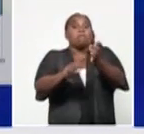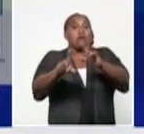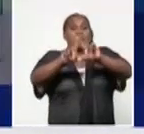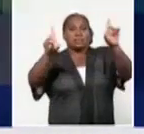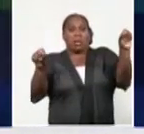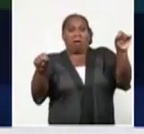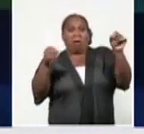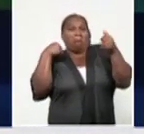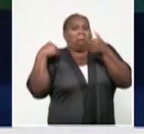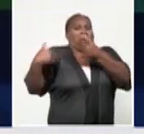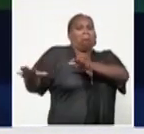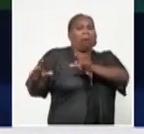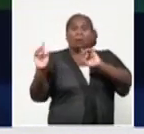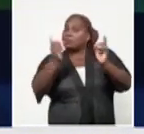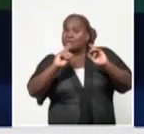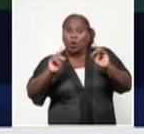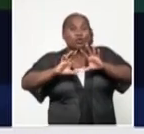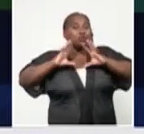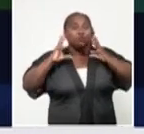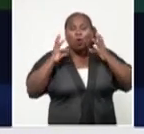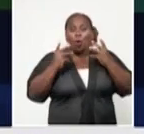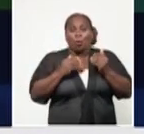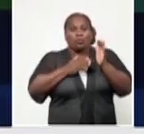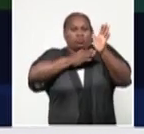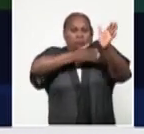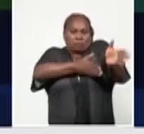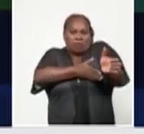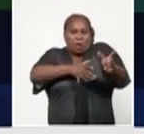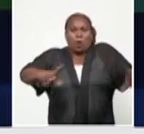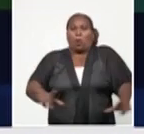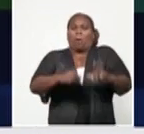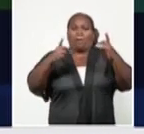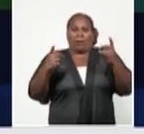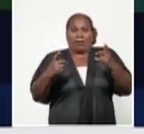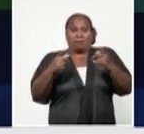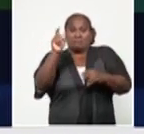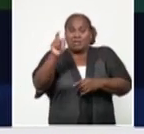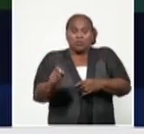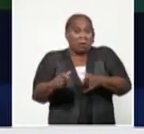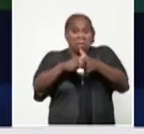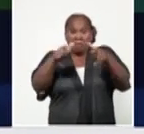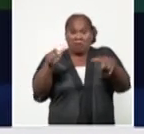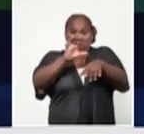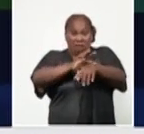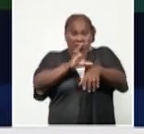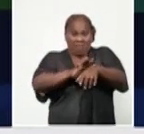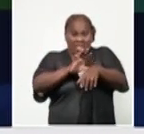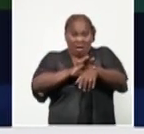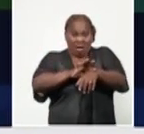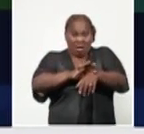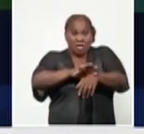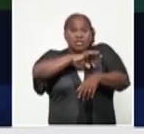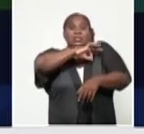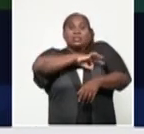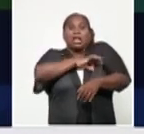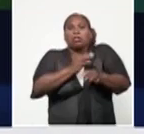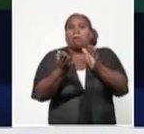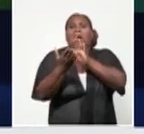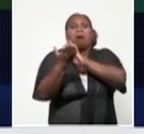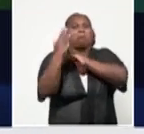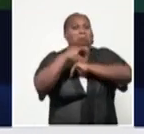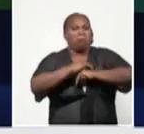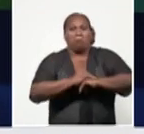must continue to take great care and comply with the appropriate measures considering that a significant number of people